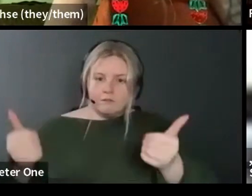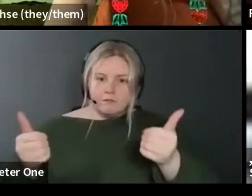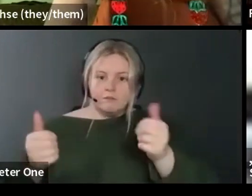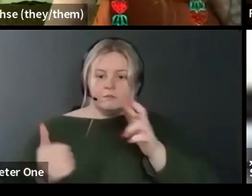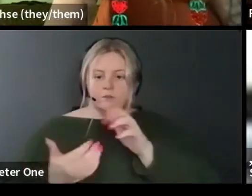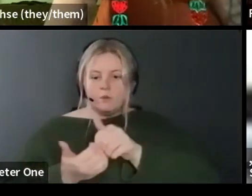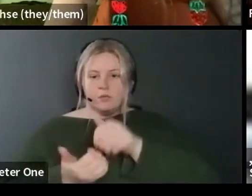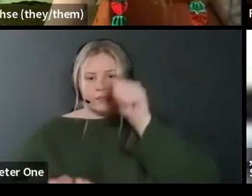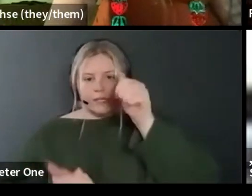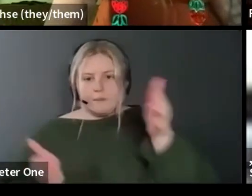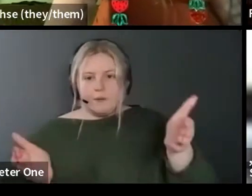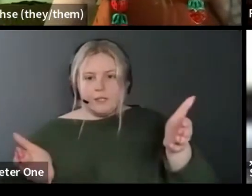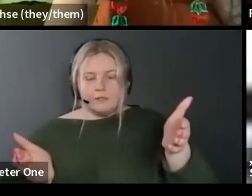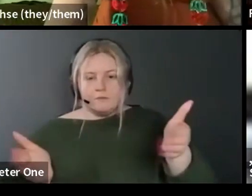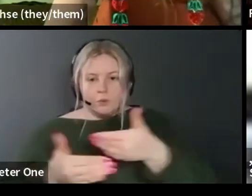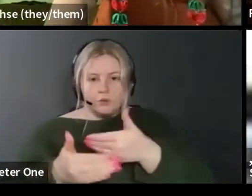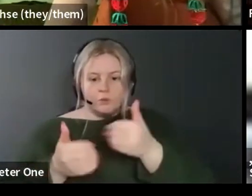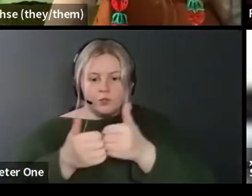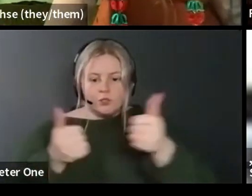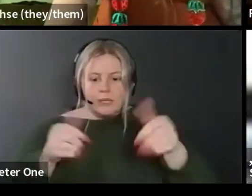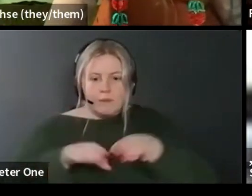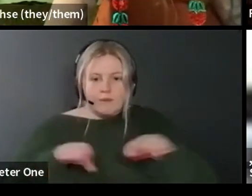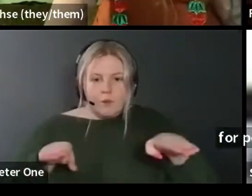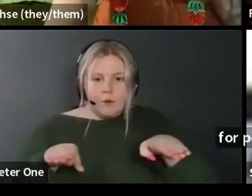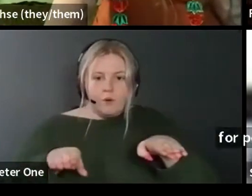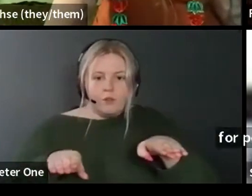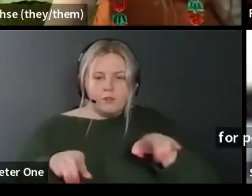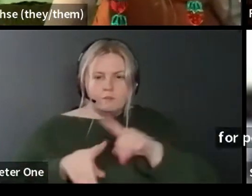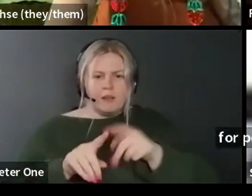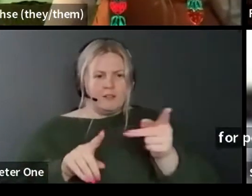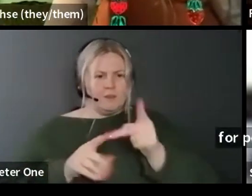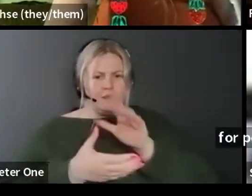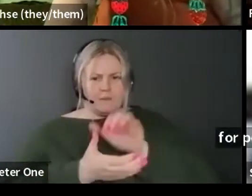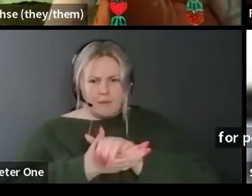allowed to share a room, or things like that. And it's just like,